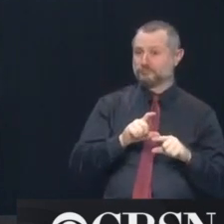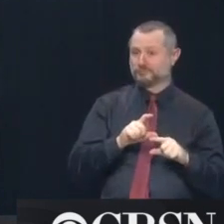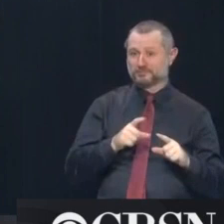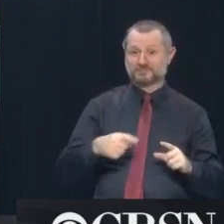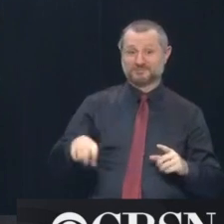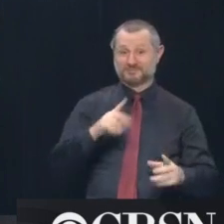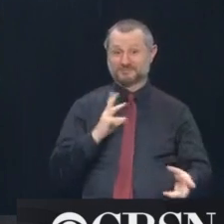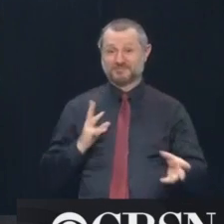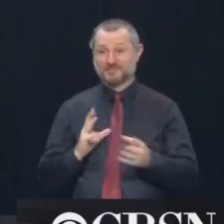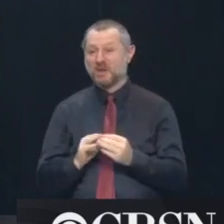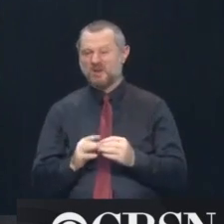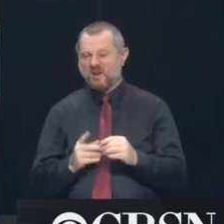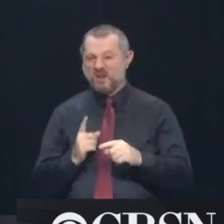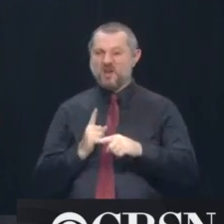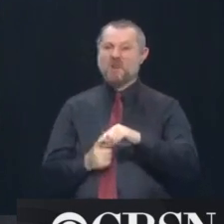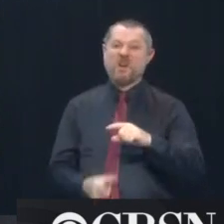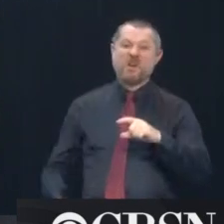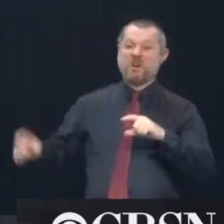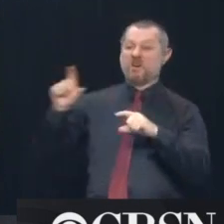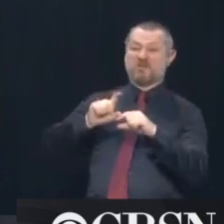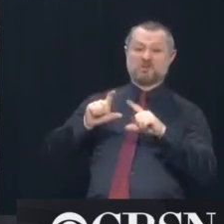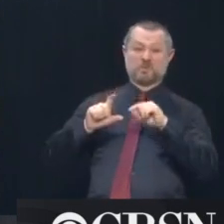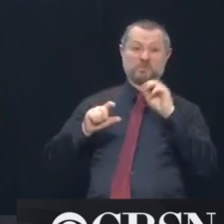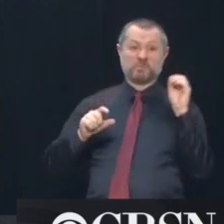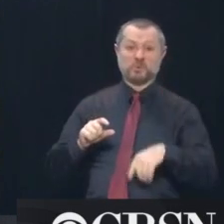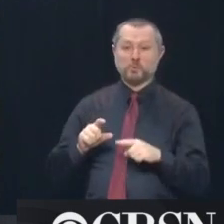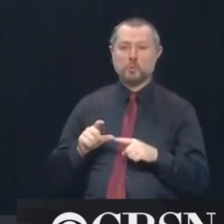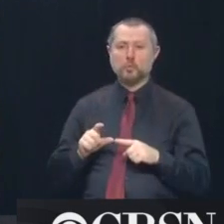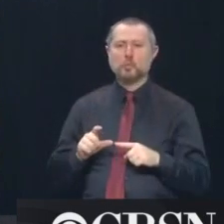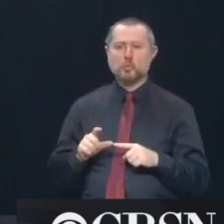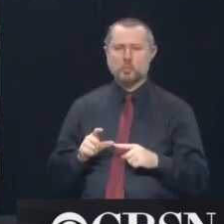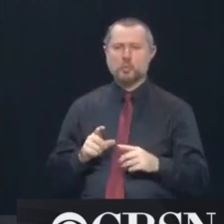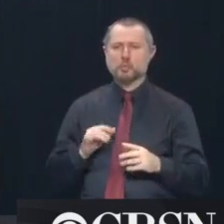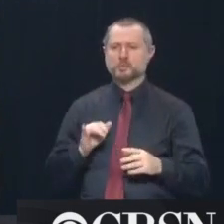rate of increase. Just a projection.